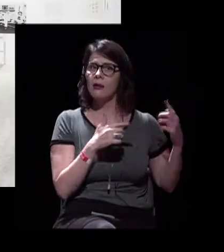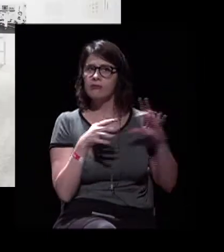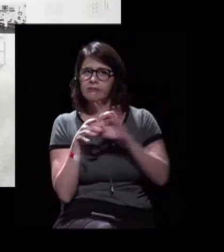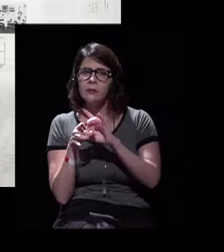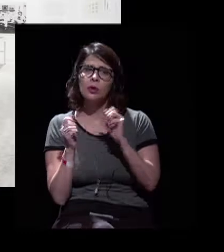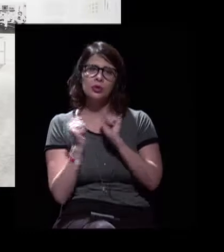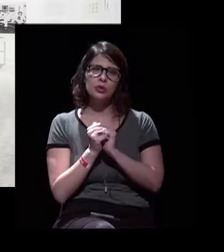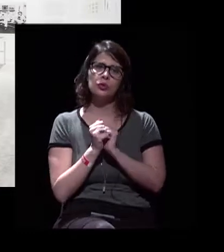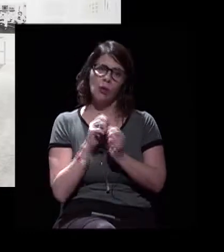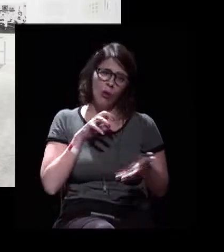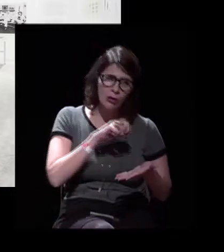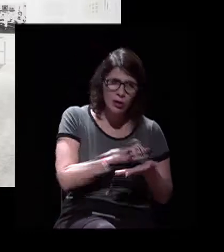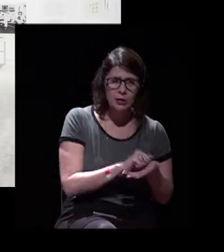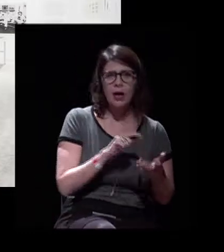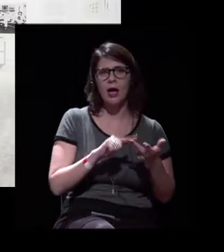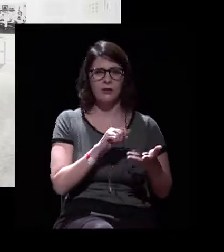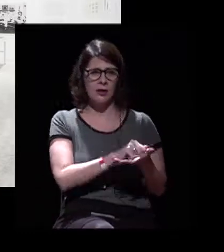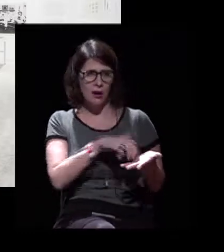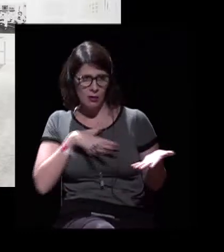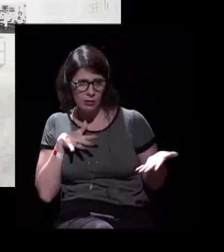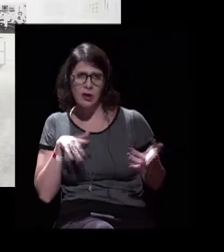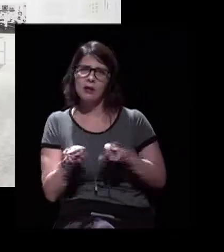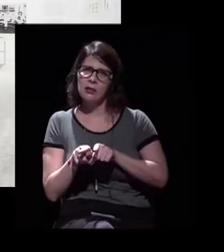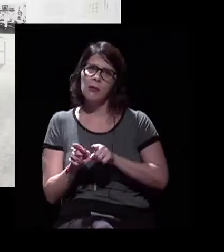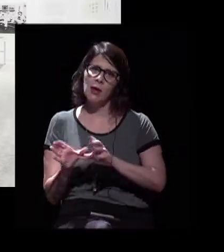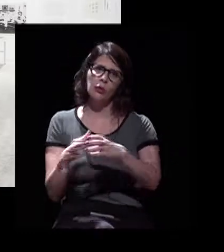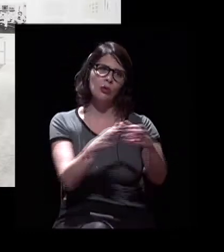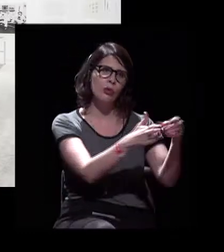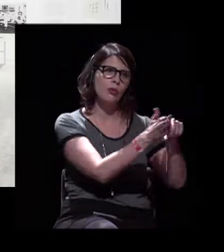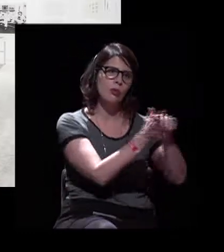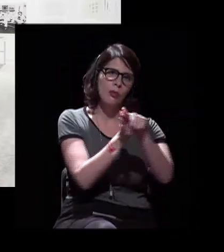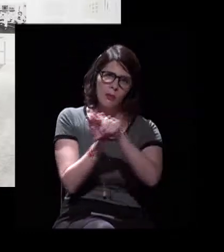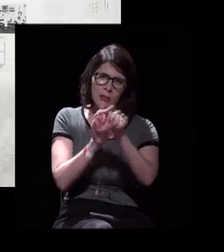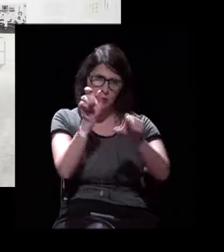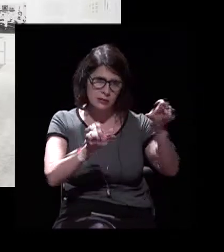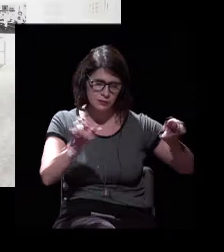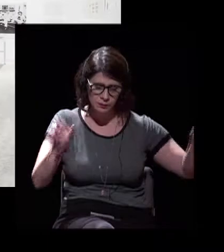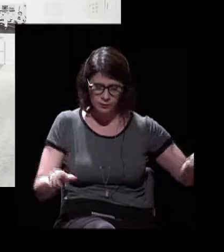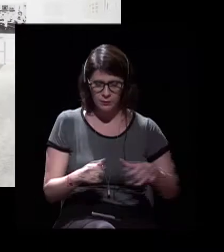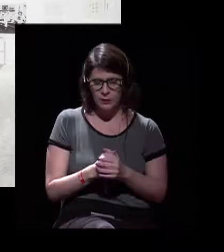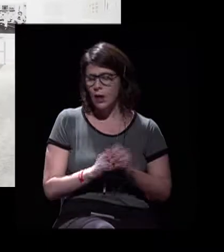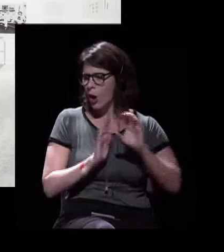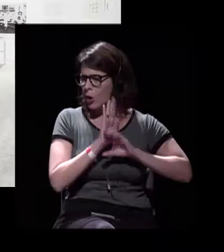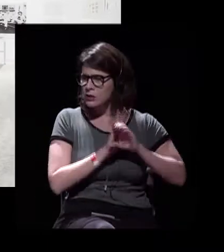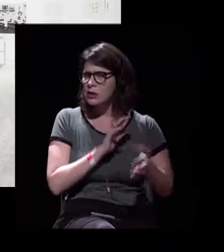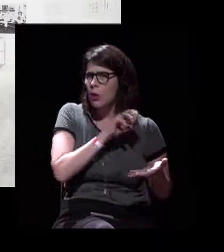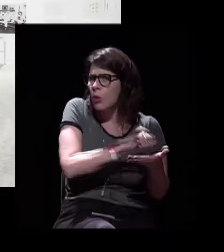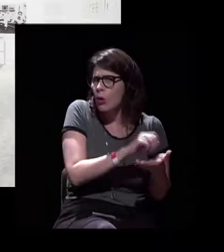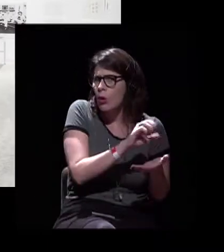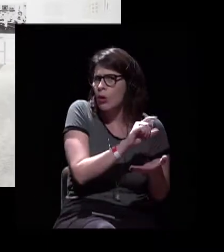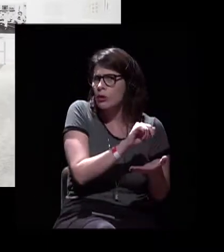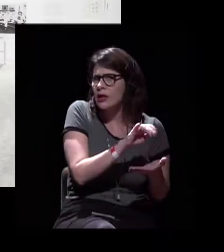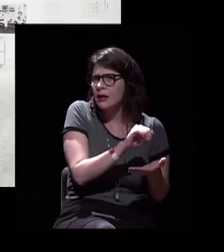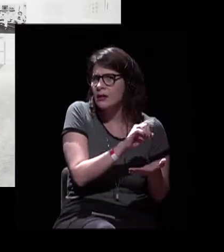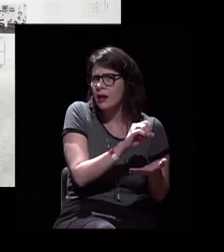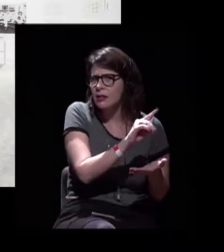by Peruvian sociologist Aníbal Quijano, provides an invaluable theoretical tool for understanding the problem of